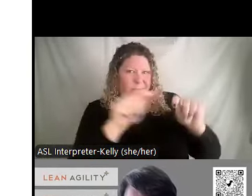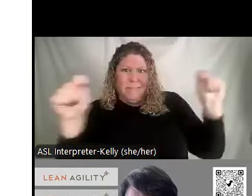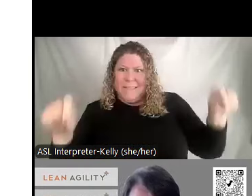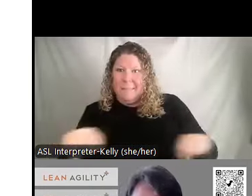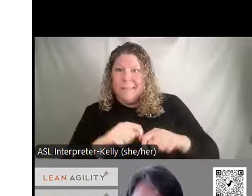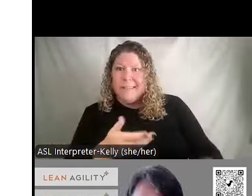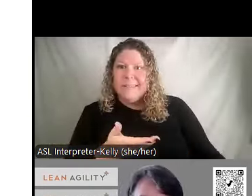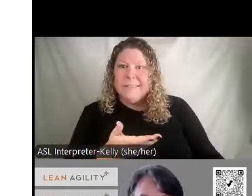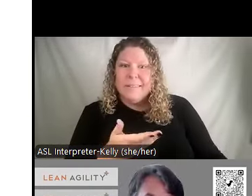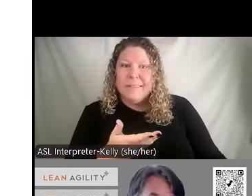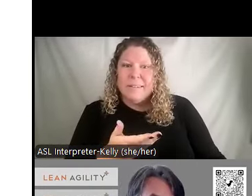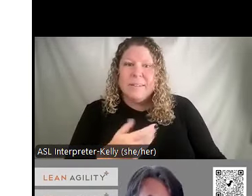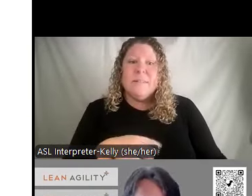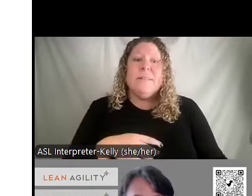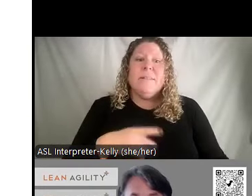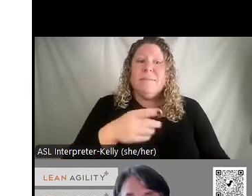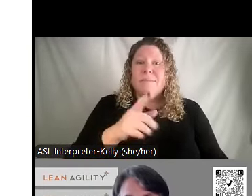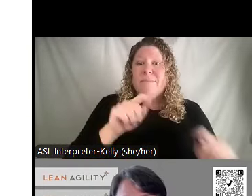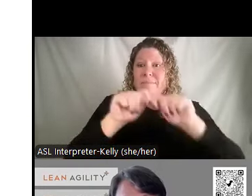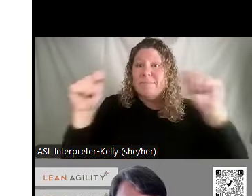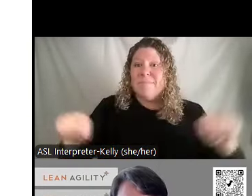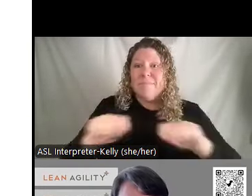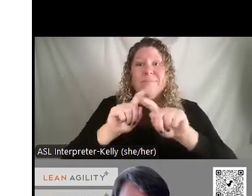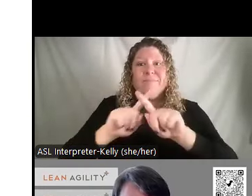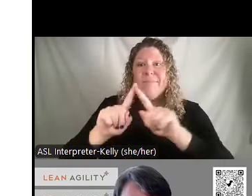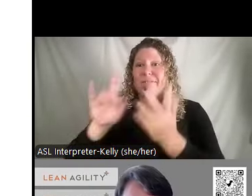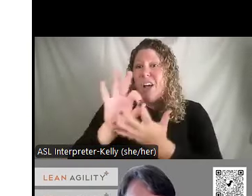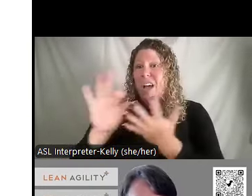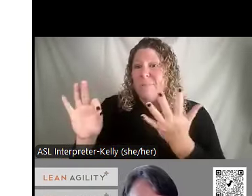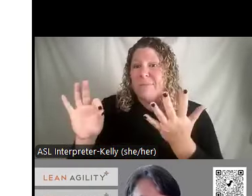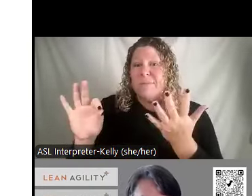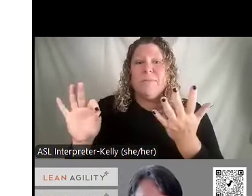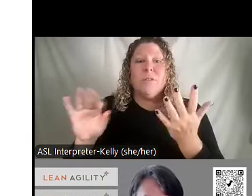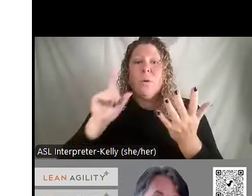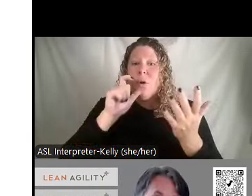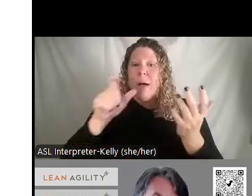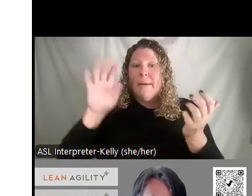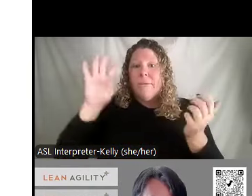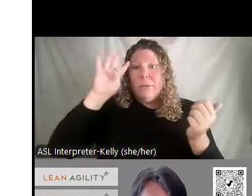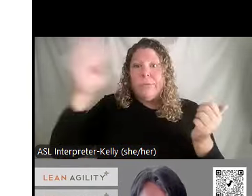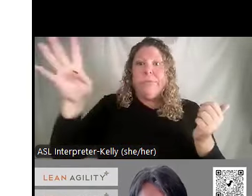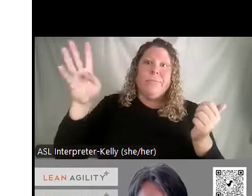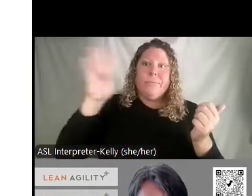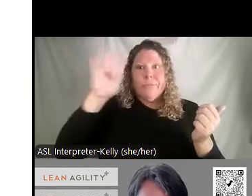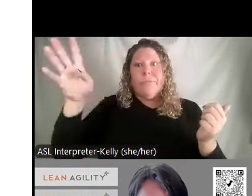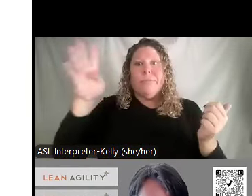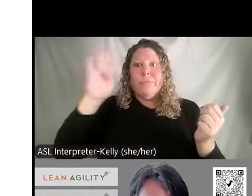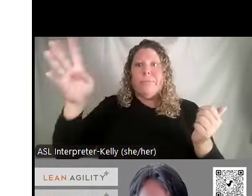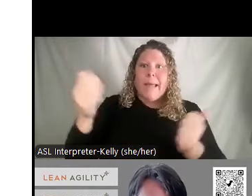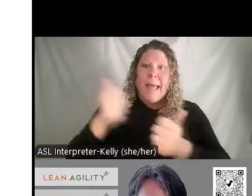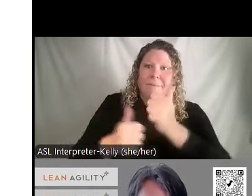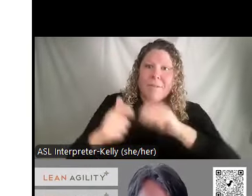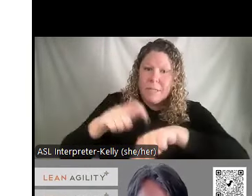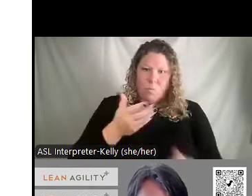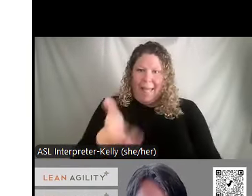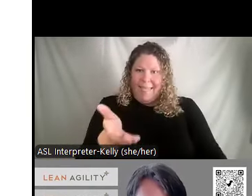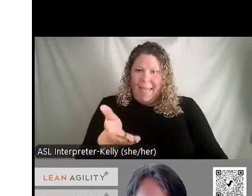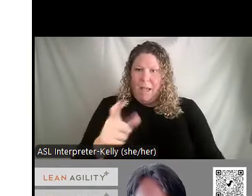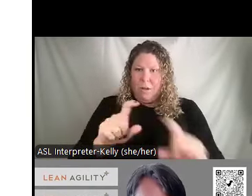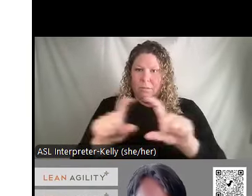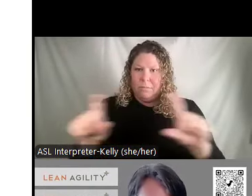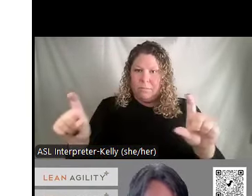the different options for people so they wouldn't have to recreate them or rethink them each time. So using some of these concepts can help make a tool like this